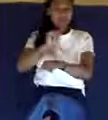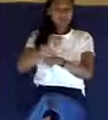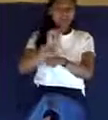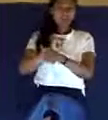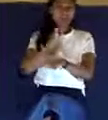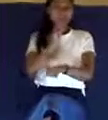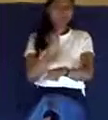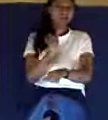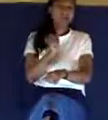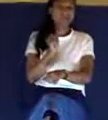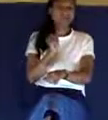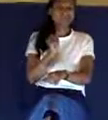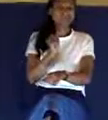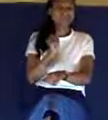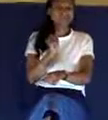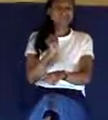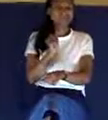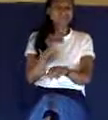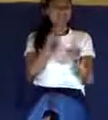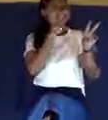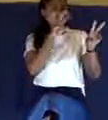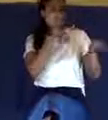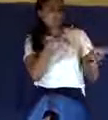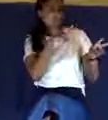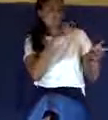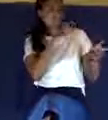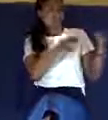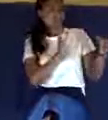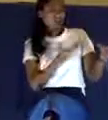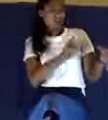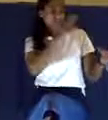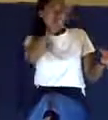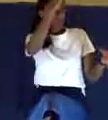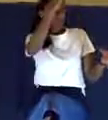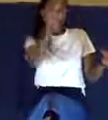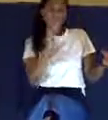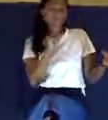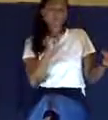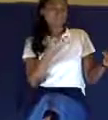to look down or judge. Our job is to honor